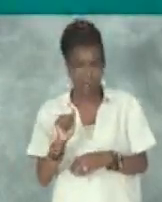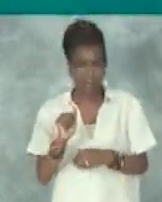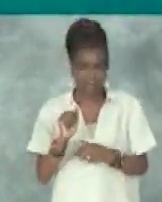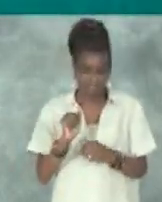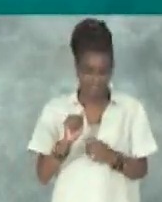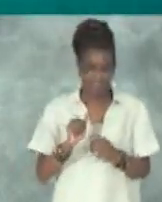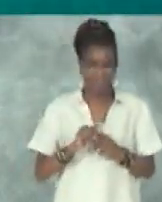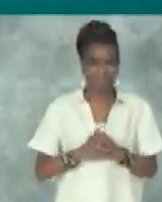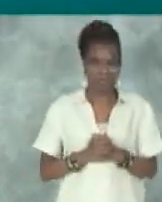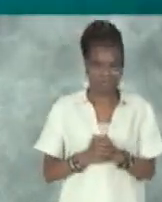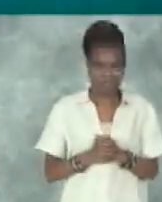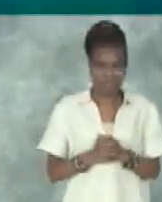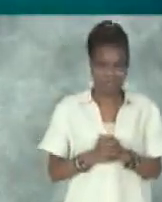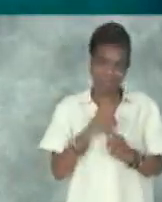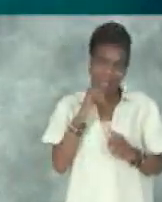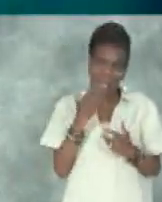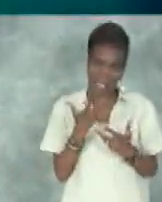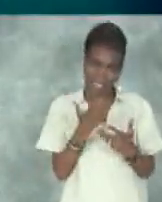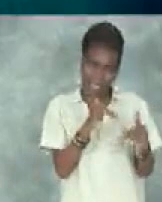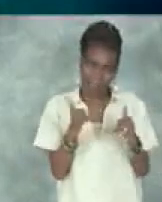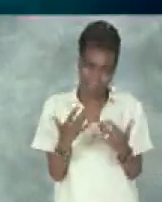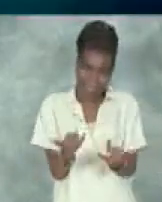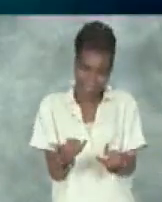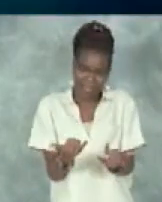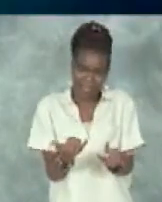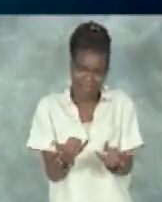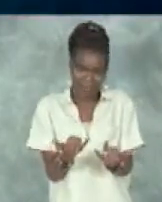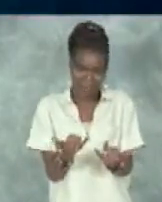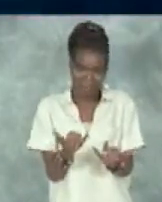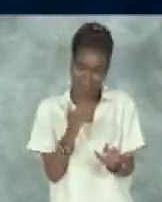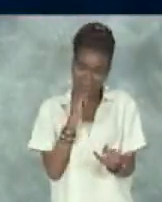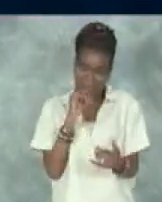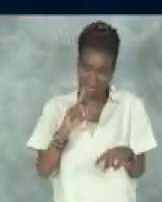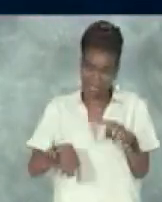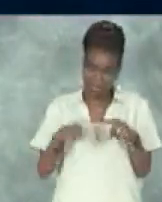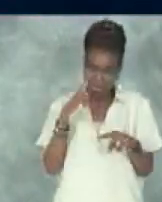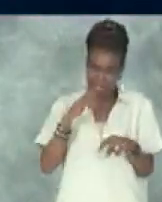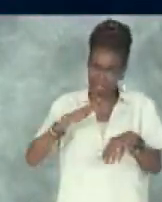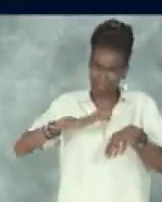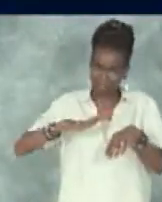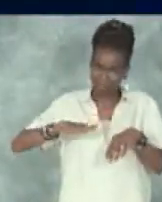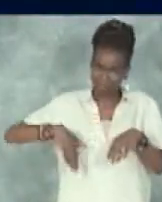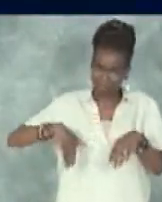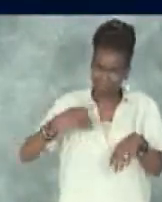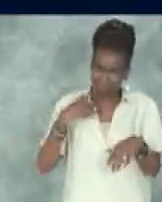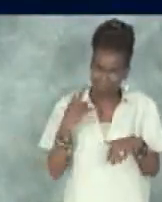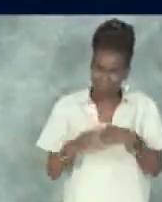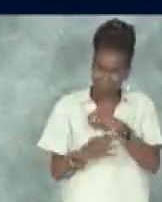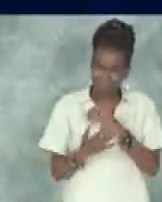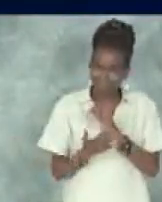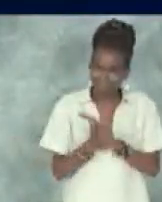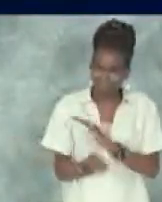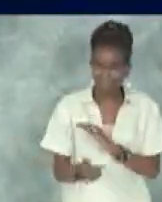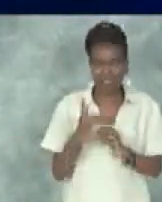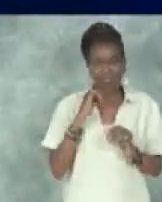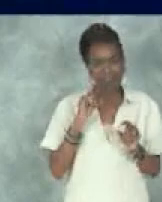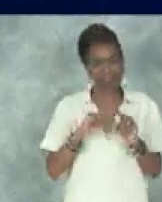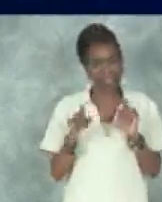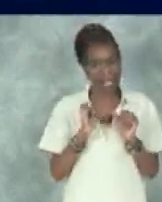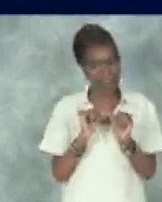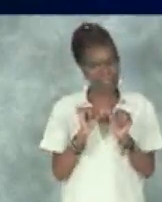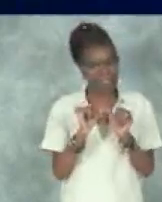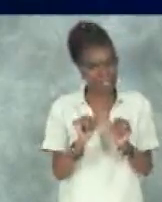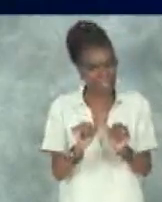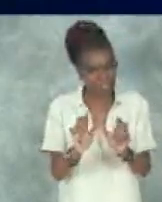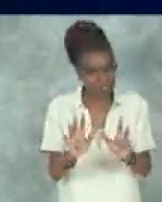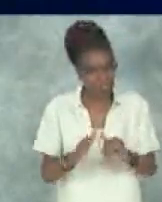in today. They won't let me in today. But I'm gonna keep working at it. I'm gonna work on it. And one